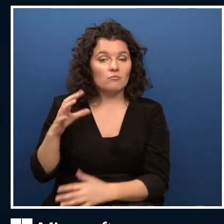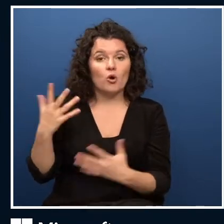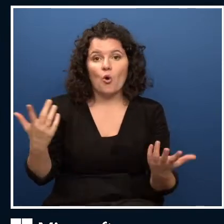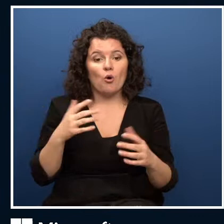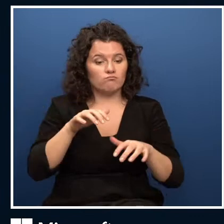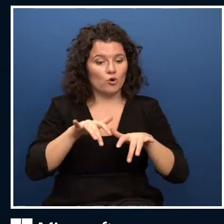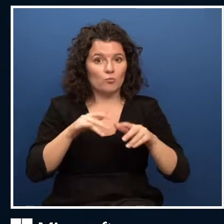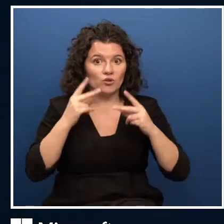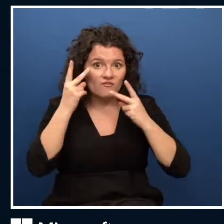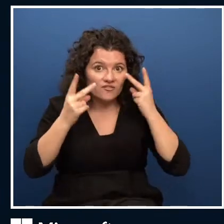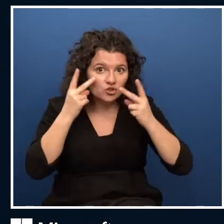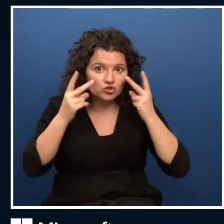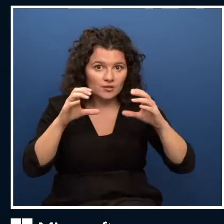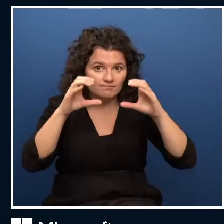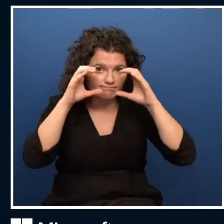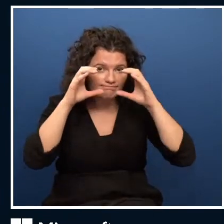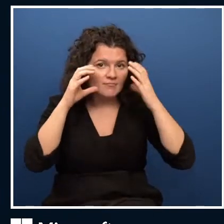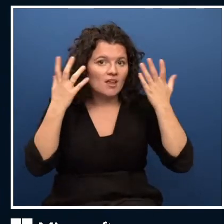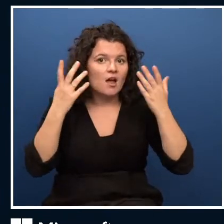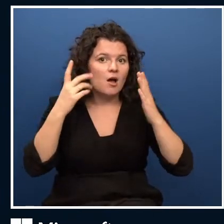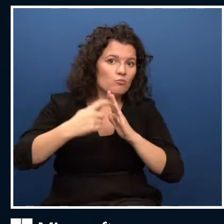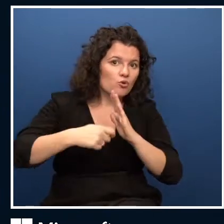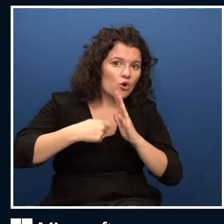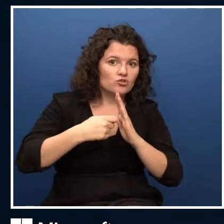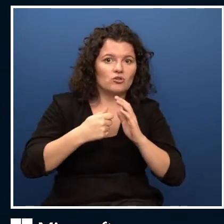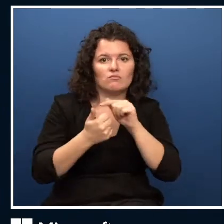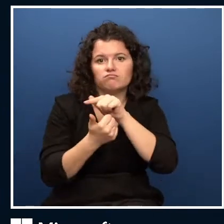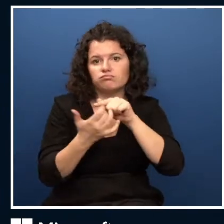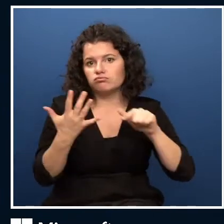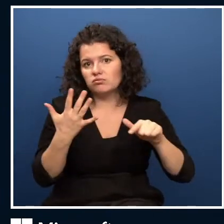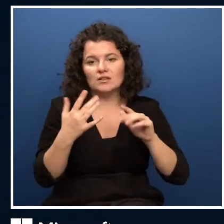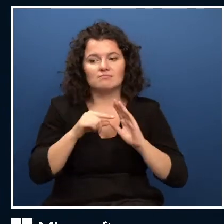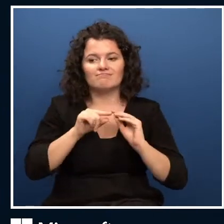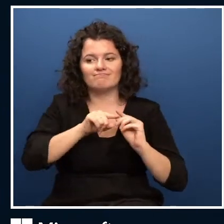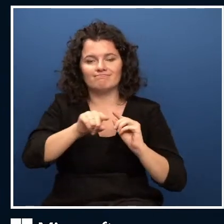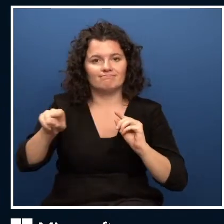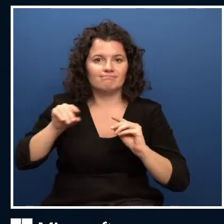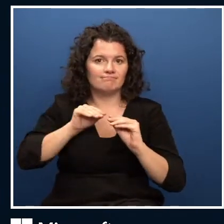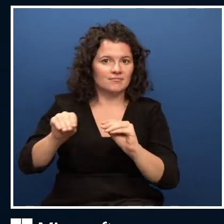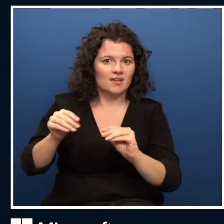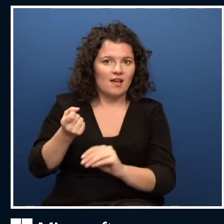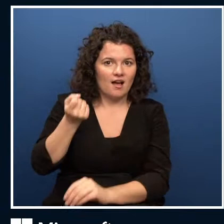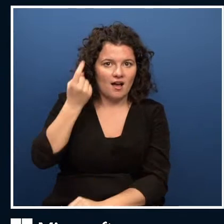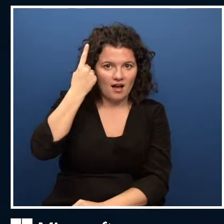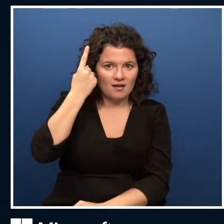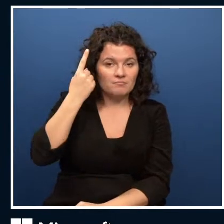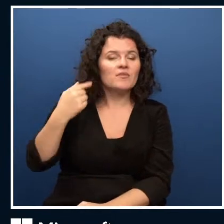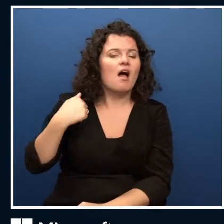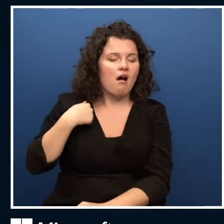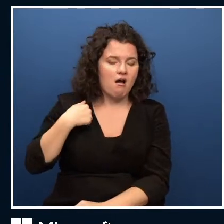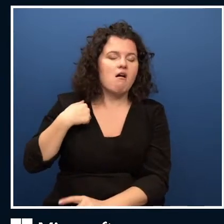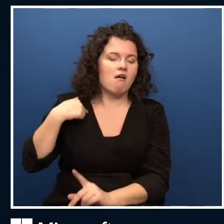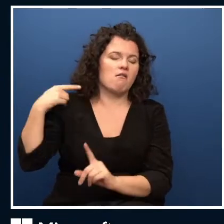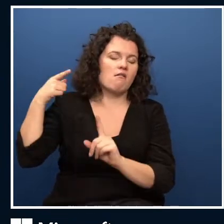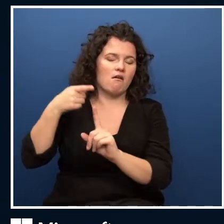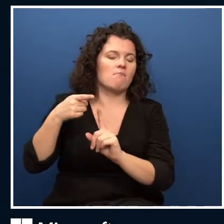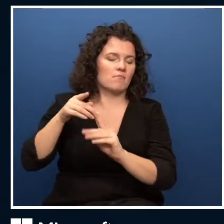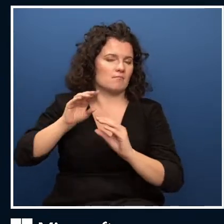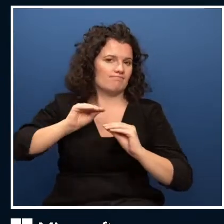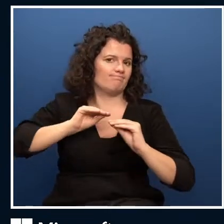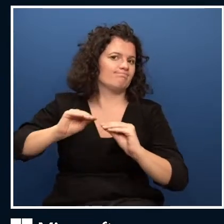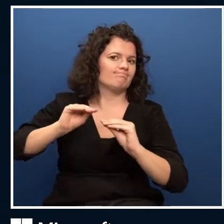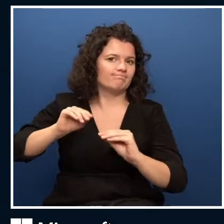project. I think that's one of the key differences that I'm pushing students for, is that there's a